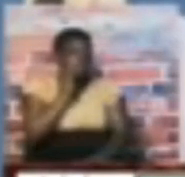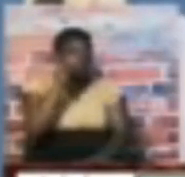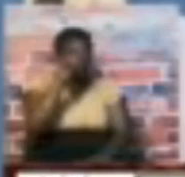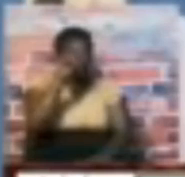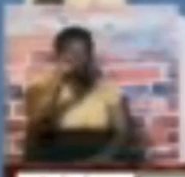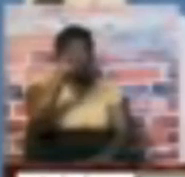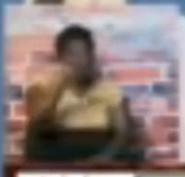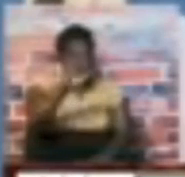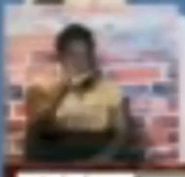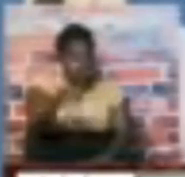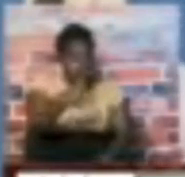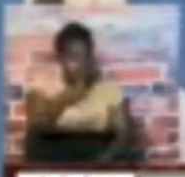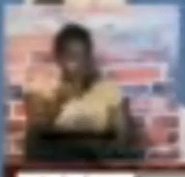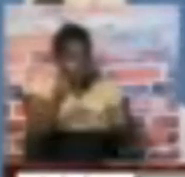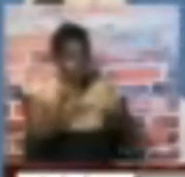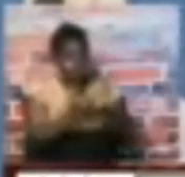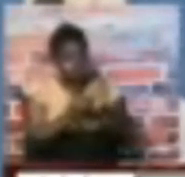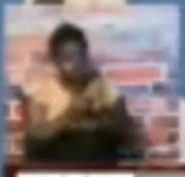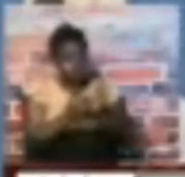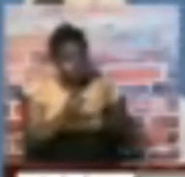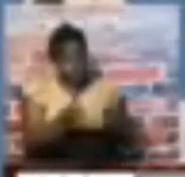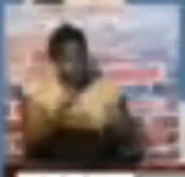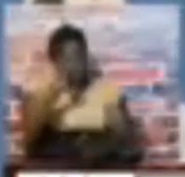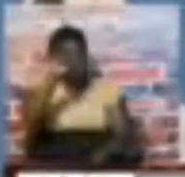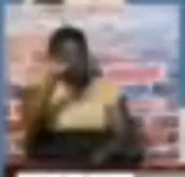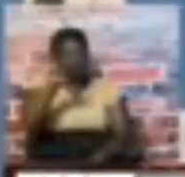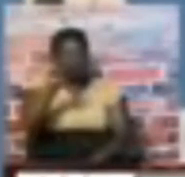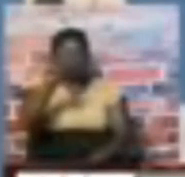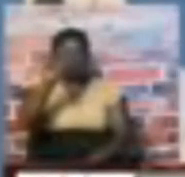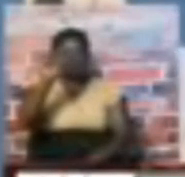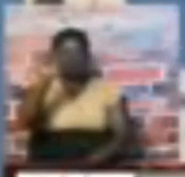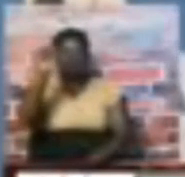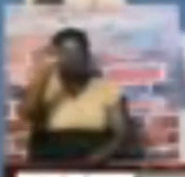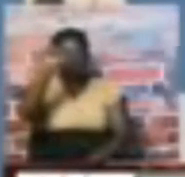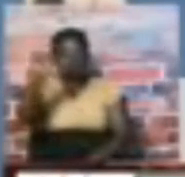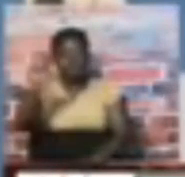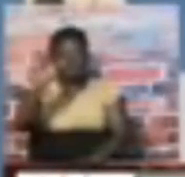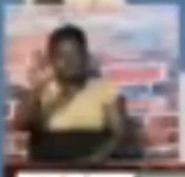Dr. Mutesi Farida, USA, 3.8 million shillings.